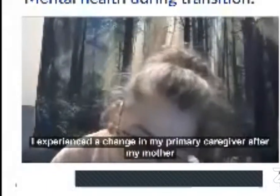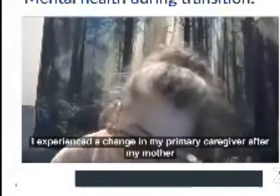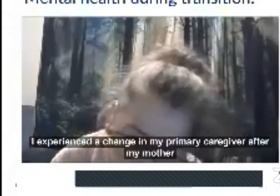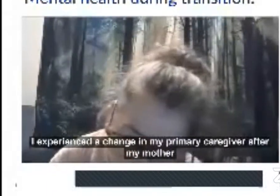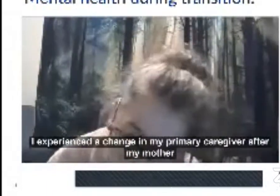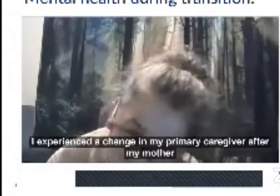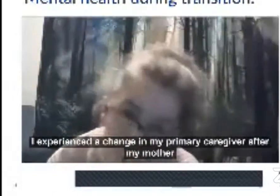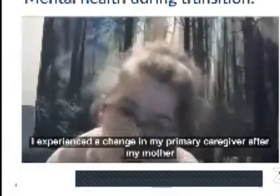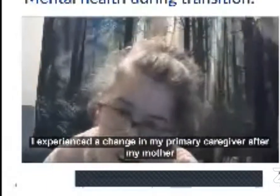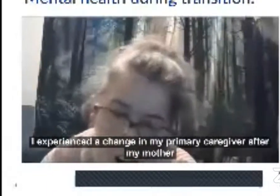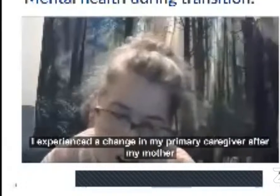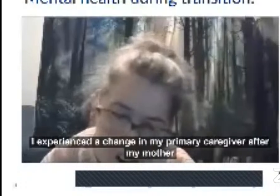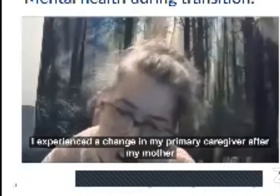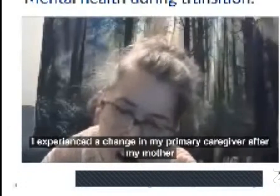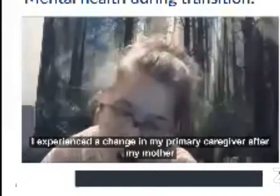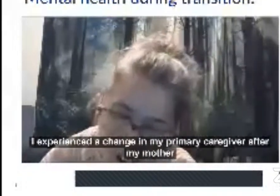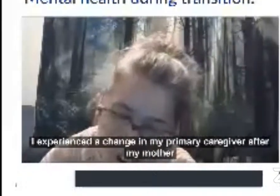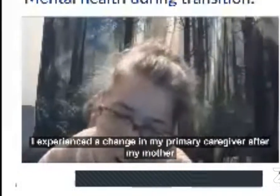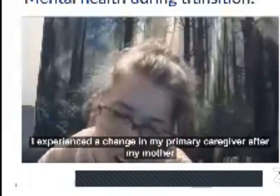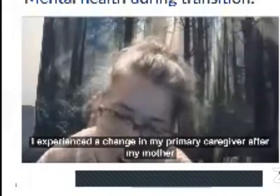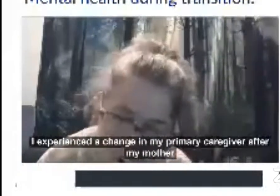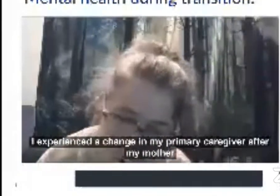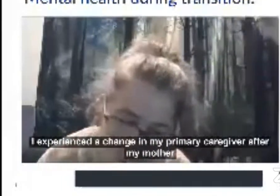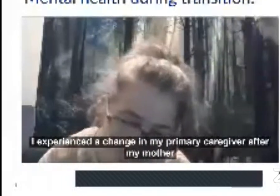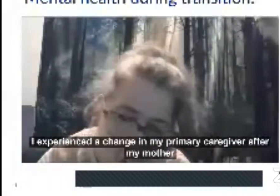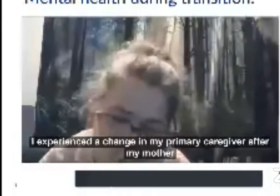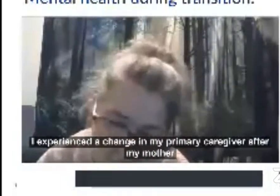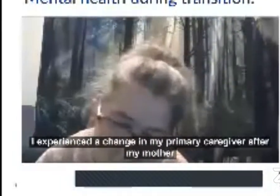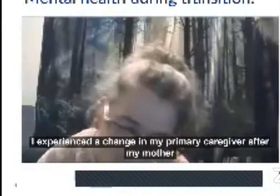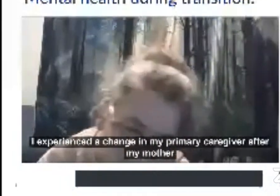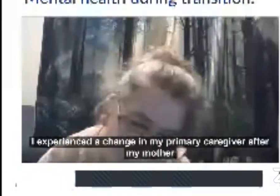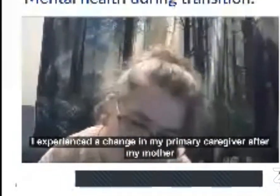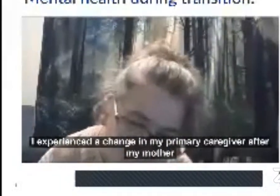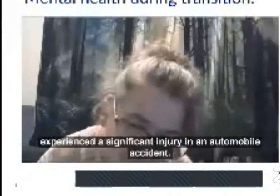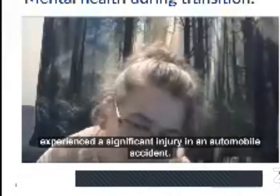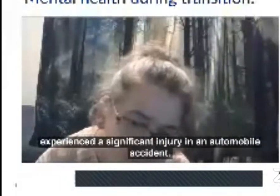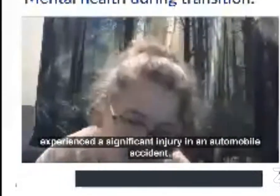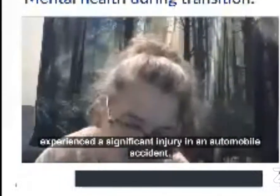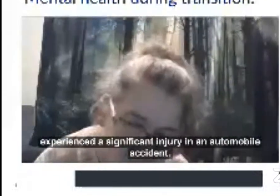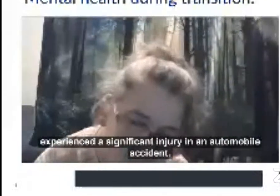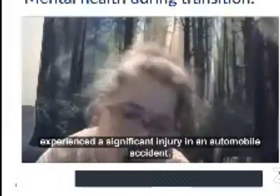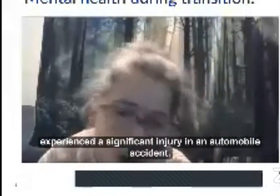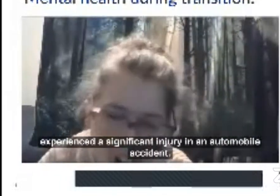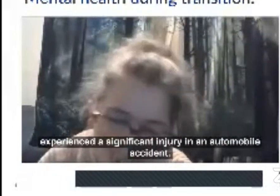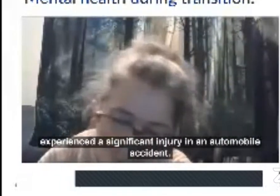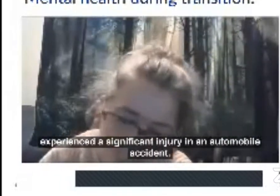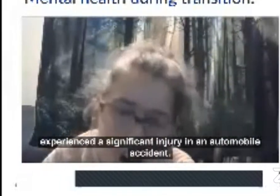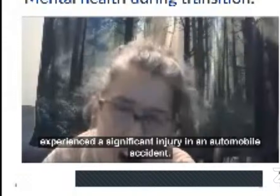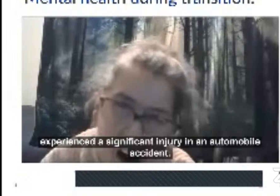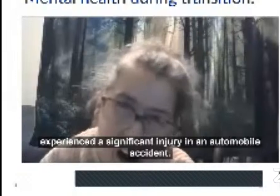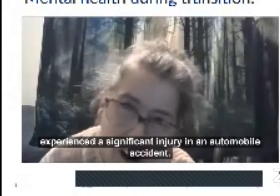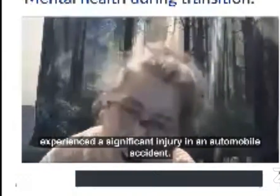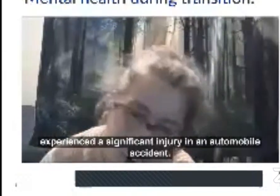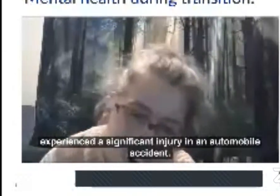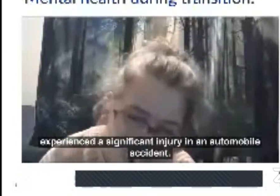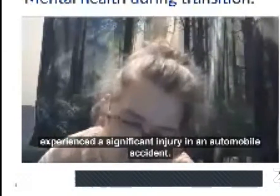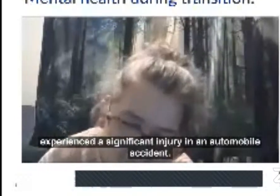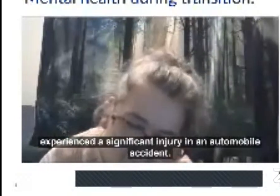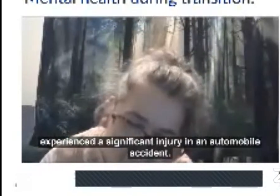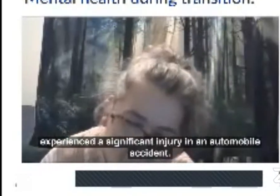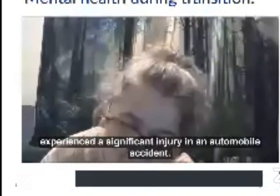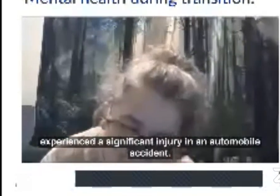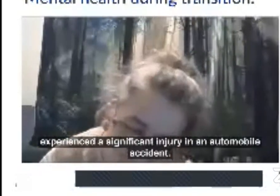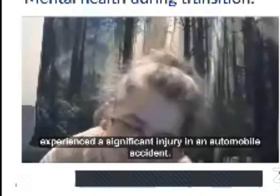I experienced a change in my primary caregiver after my mother experienced a significant injury in an